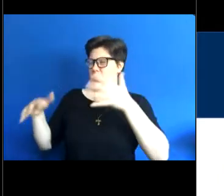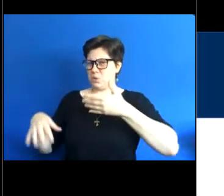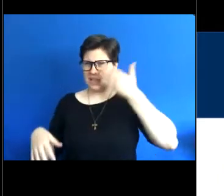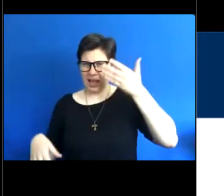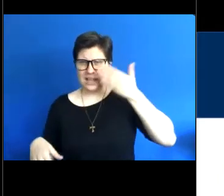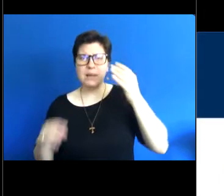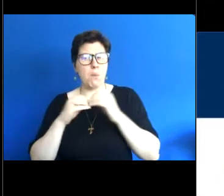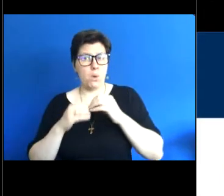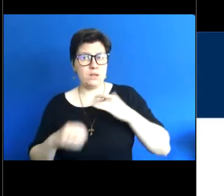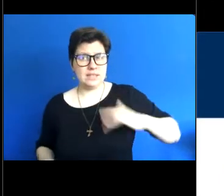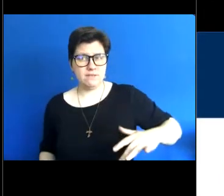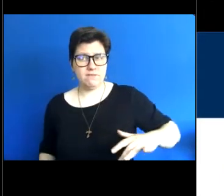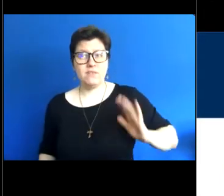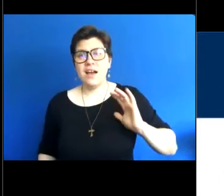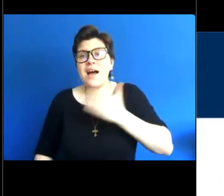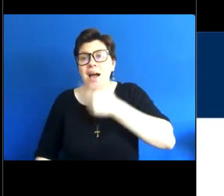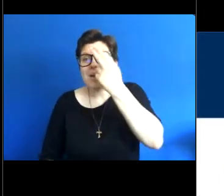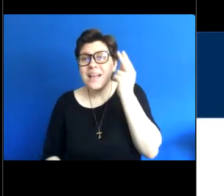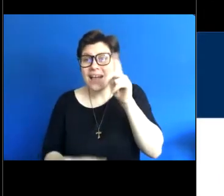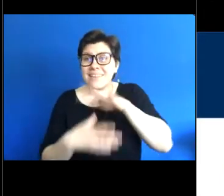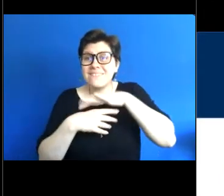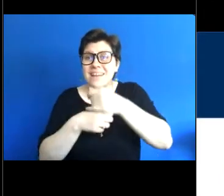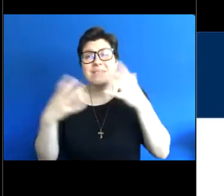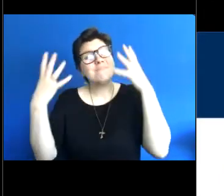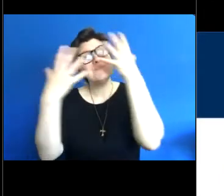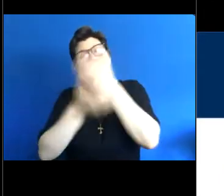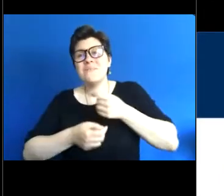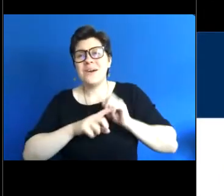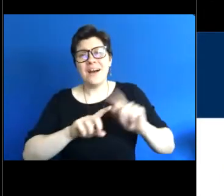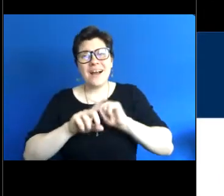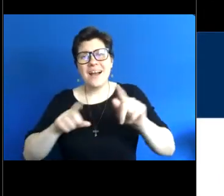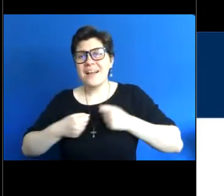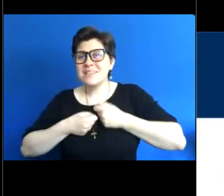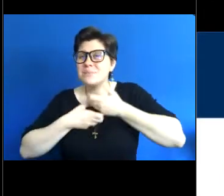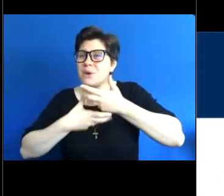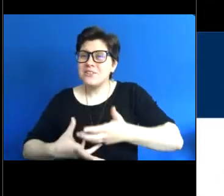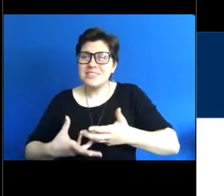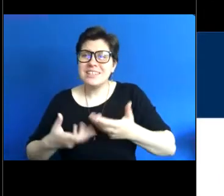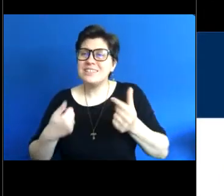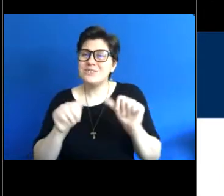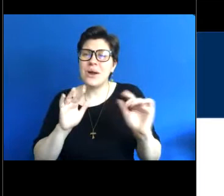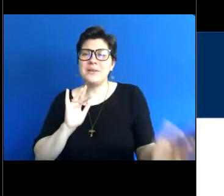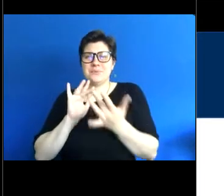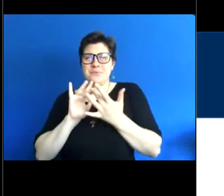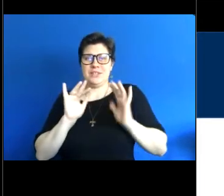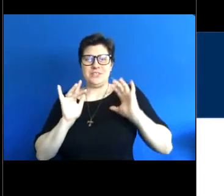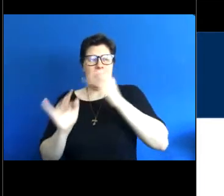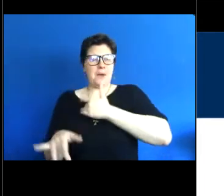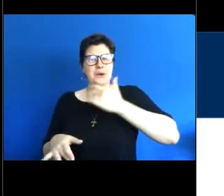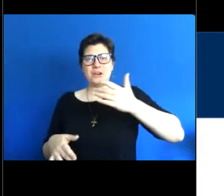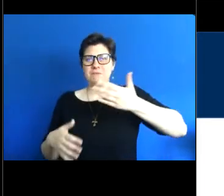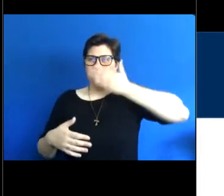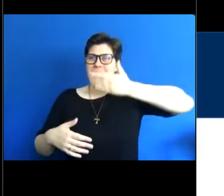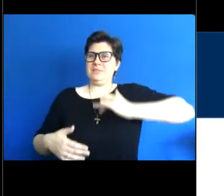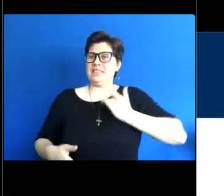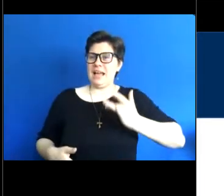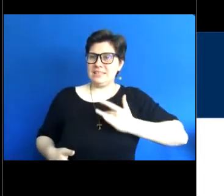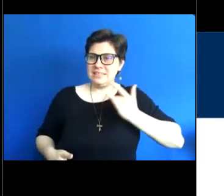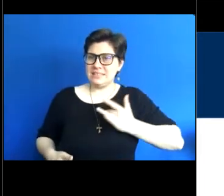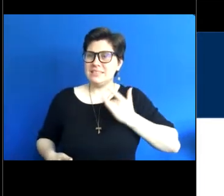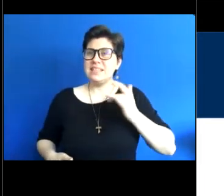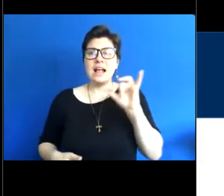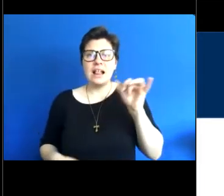is so beautiful in all its expressions that try to reach our senses, like incense used at Mass and